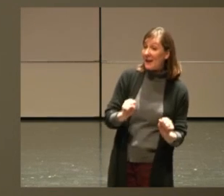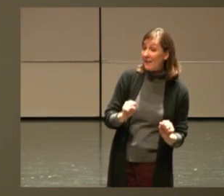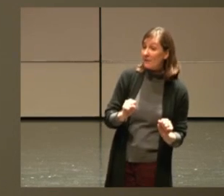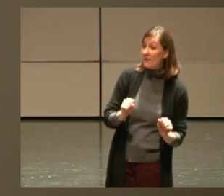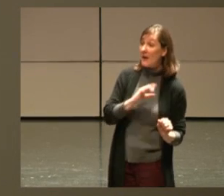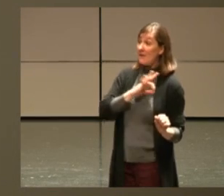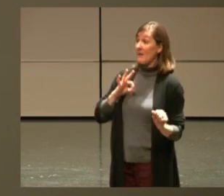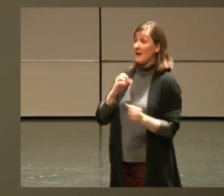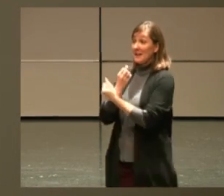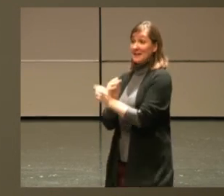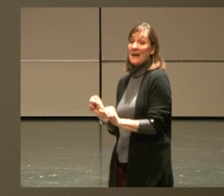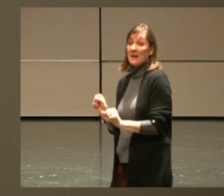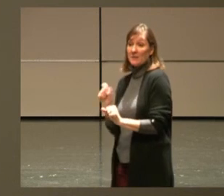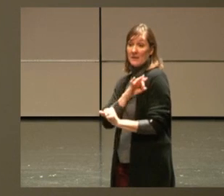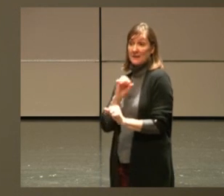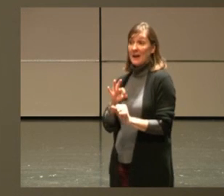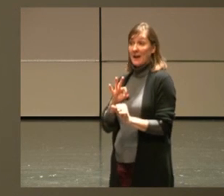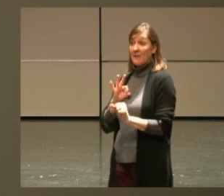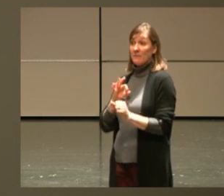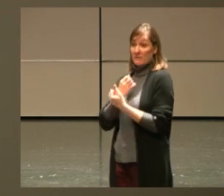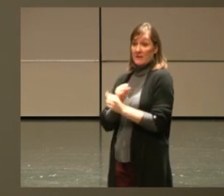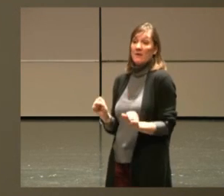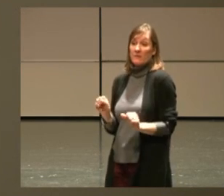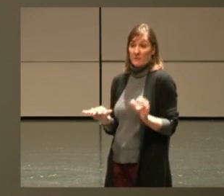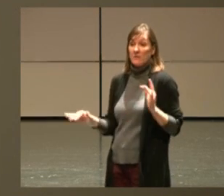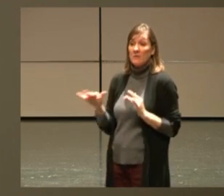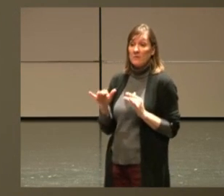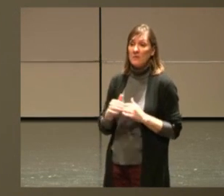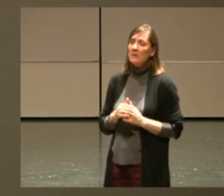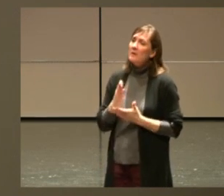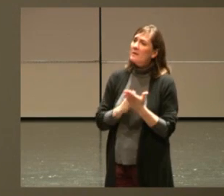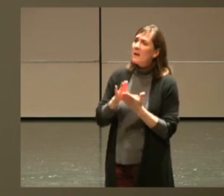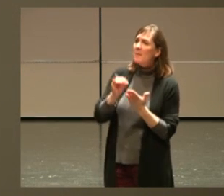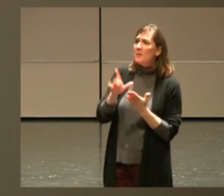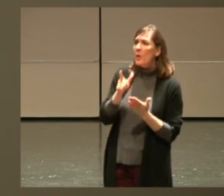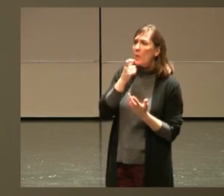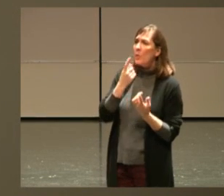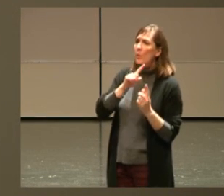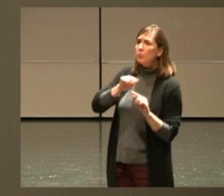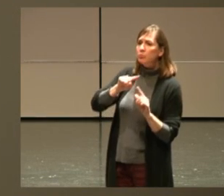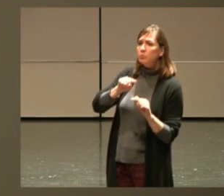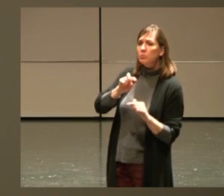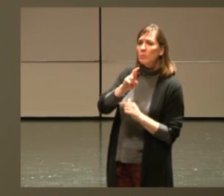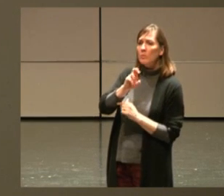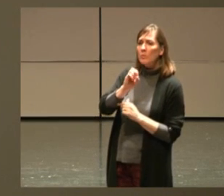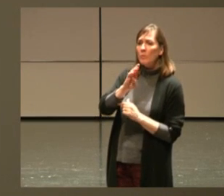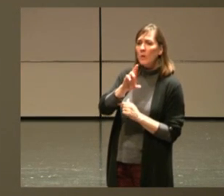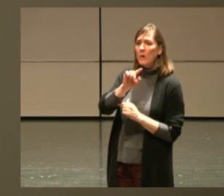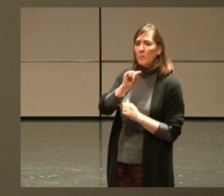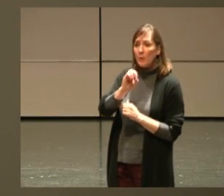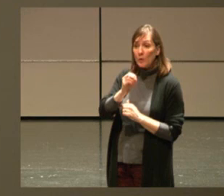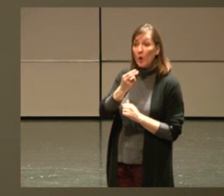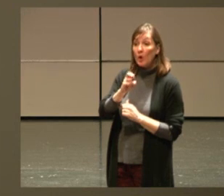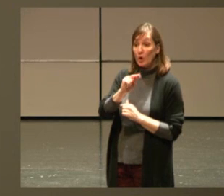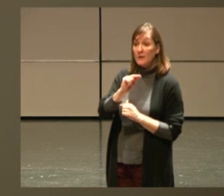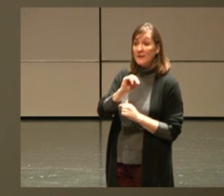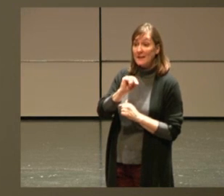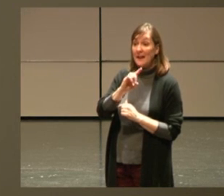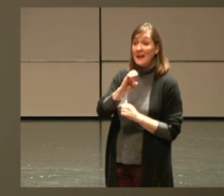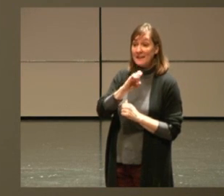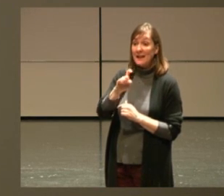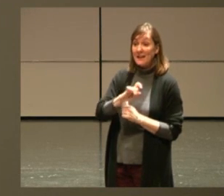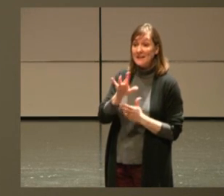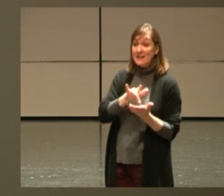faculty and staff, and people who are concerned about this. We've had students that have been going to the Roberto Hernandez Center and talking about, my parents